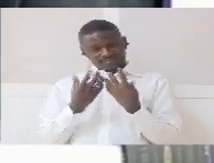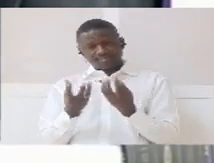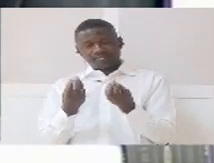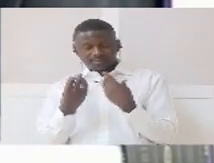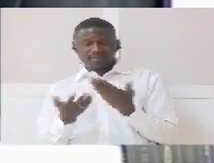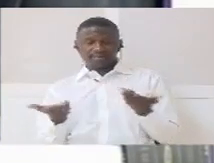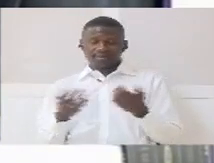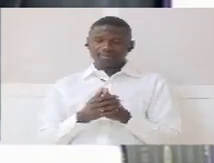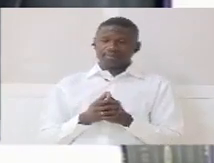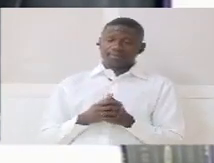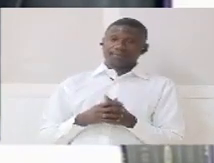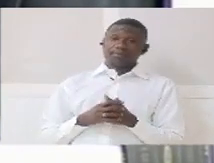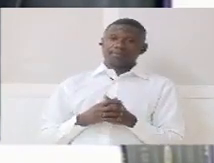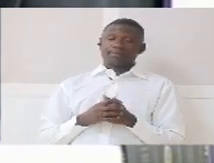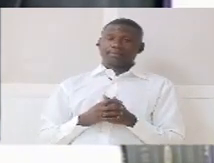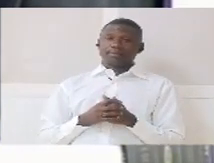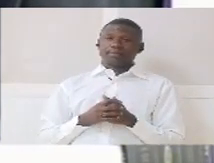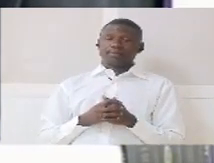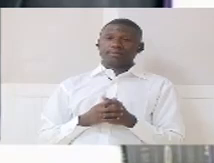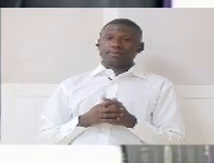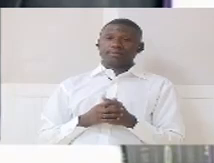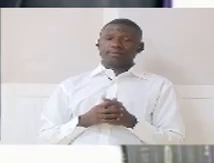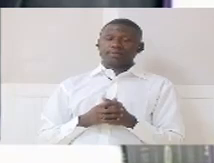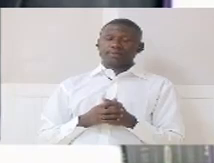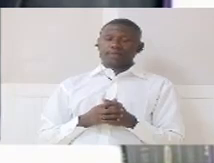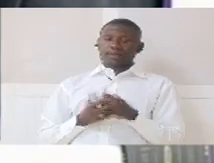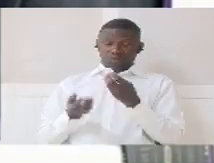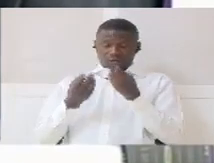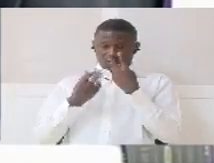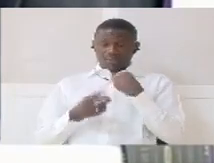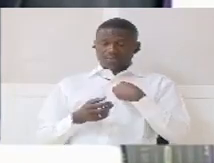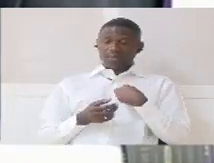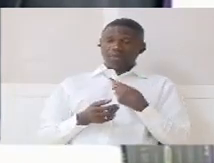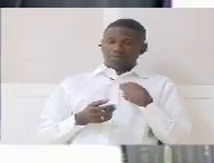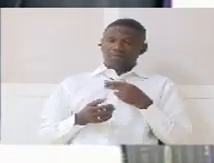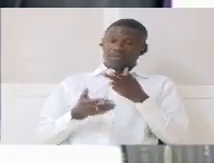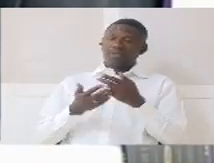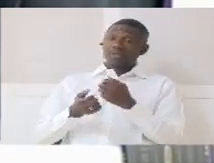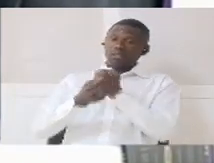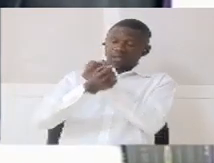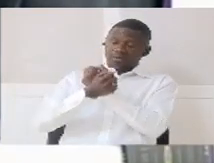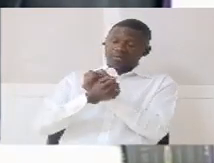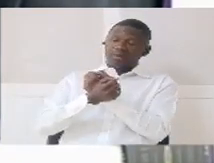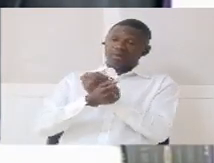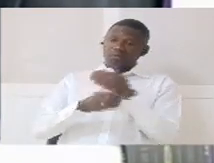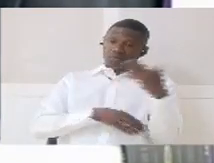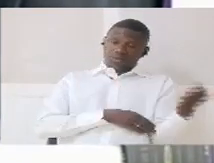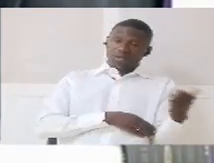Again, dem fon ya dem be remind me as officer in charge. As you are seeing me here, I was in the remand wing as an officer in charge.